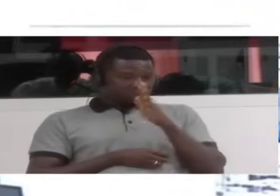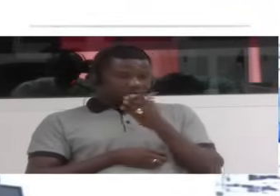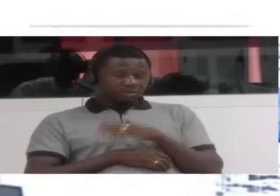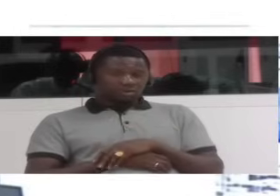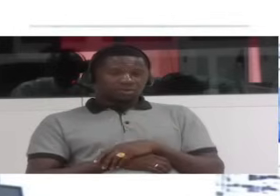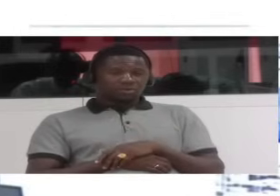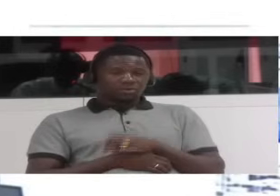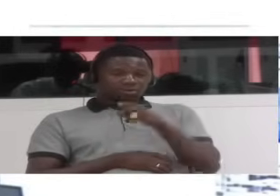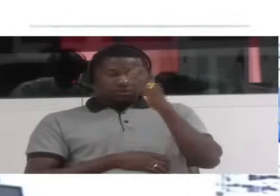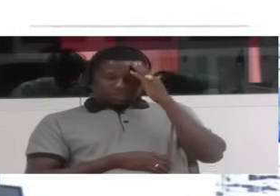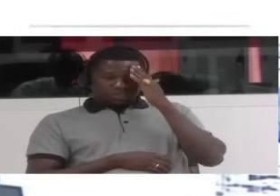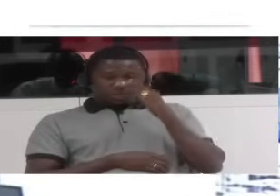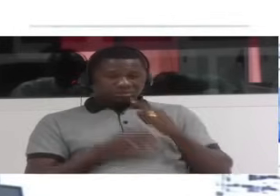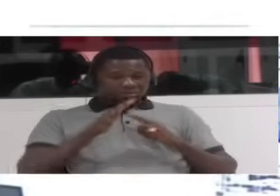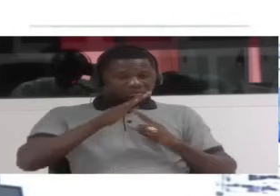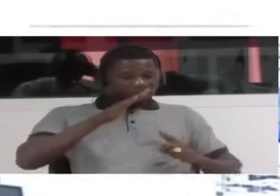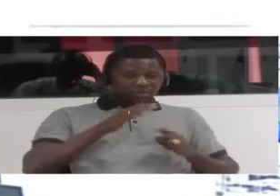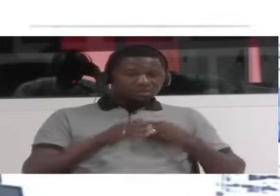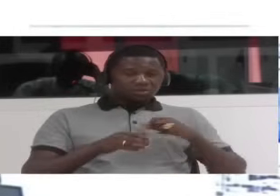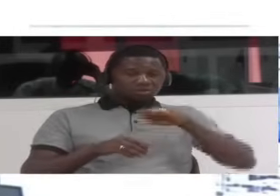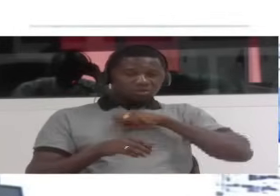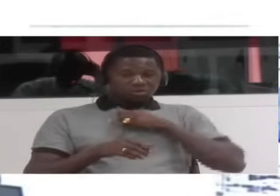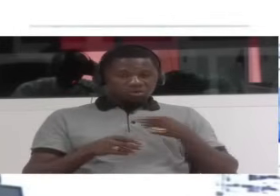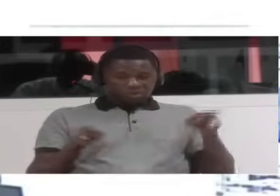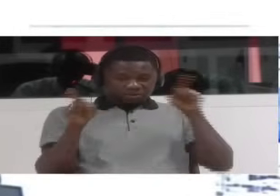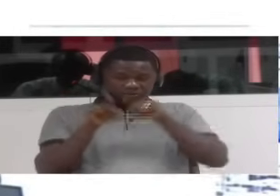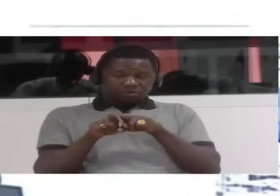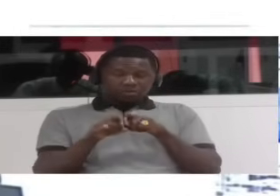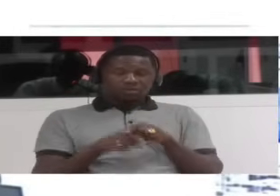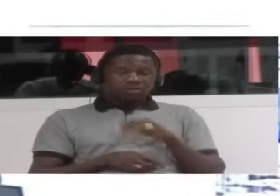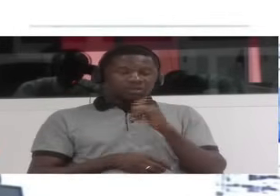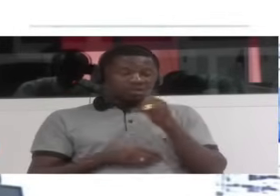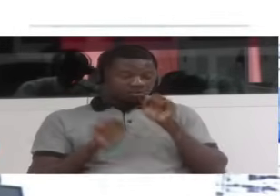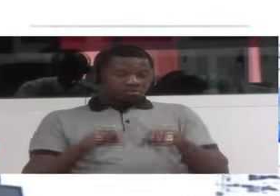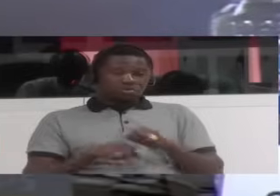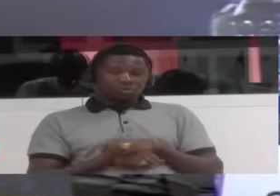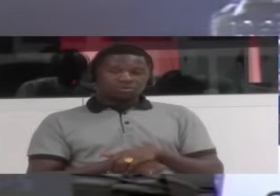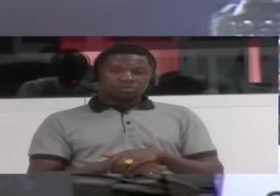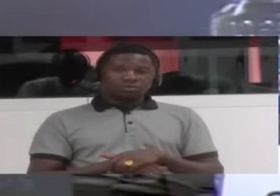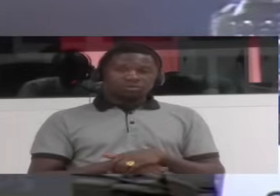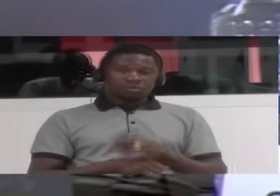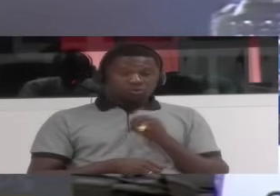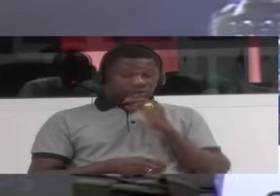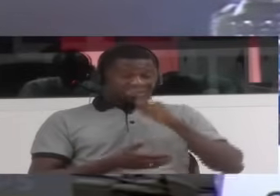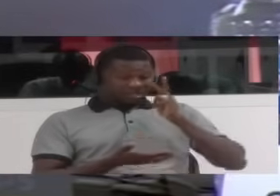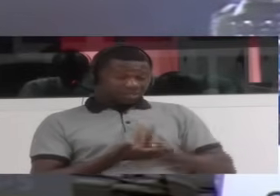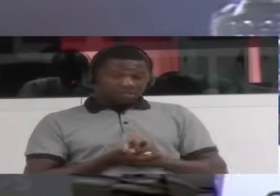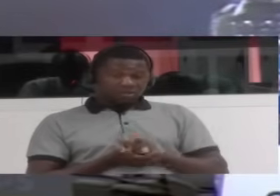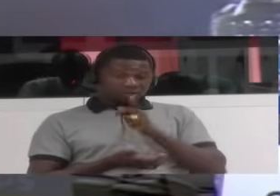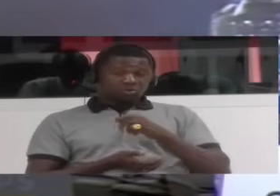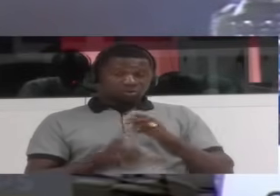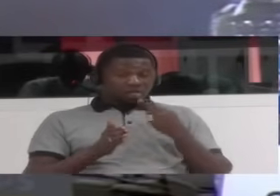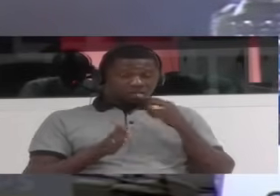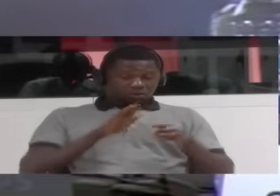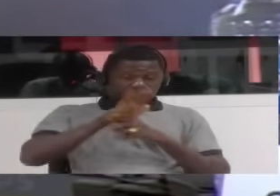to minimize his own involvement? That's possible. But you are certain, you are under oath. I am under oath.